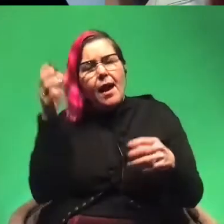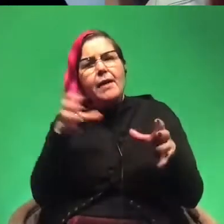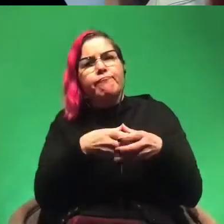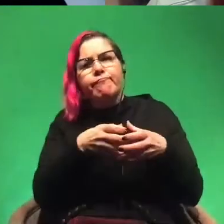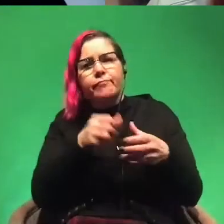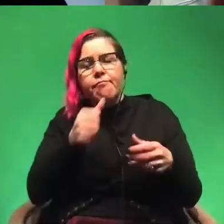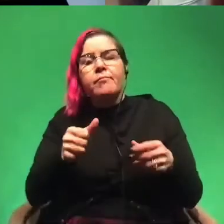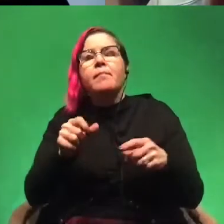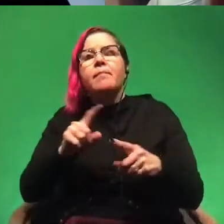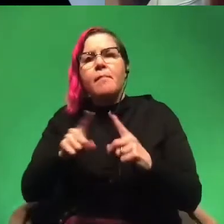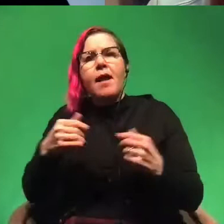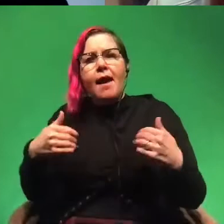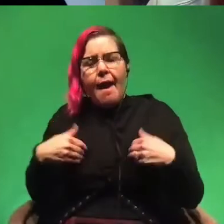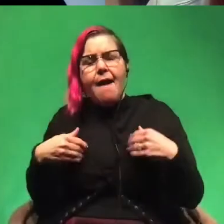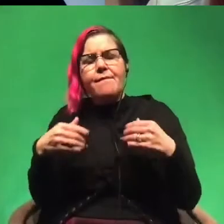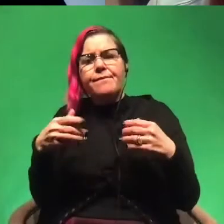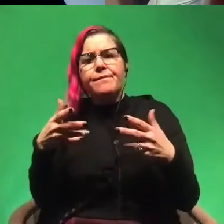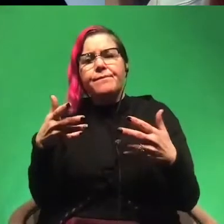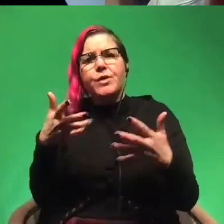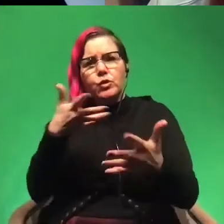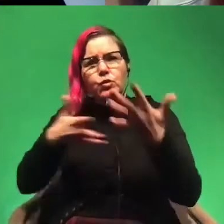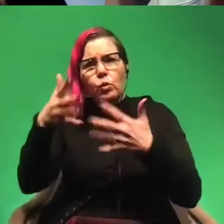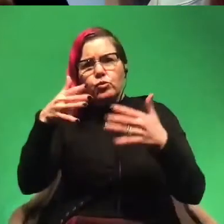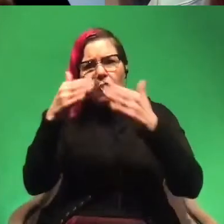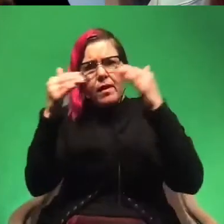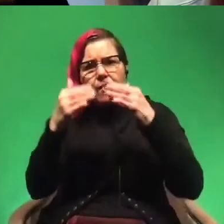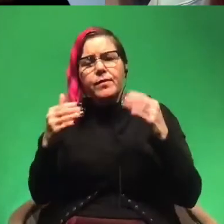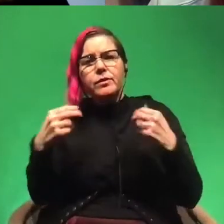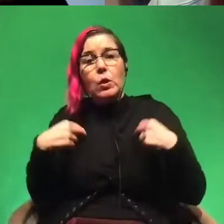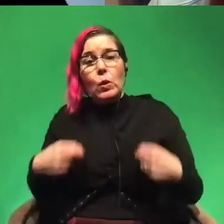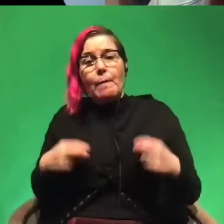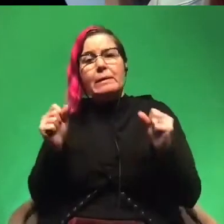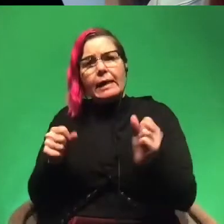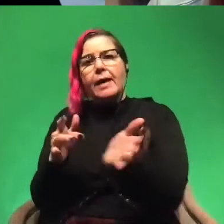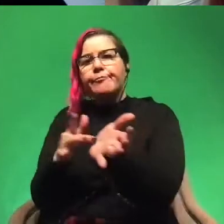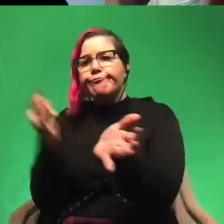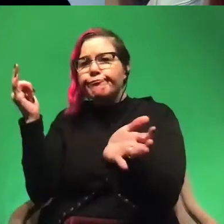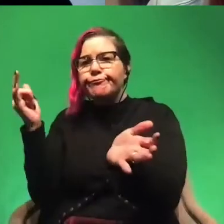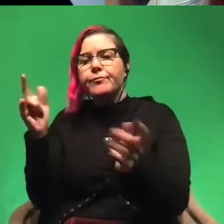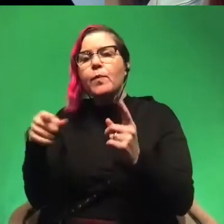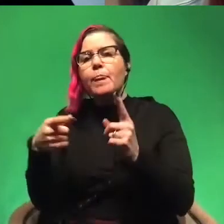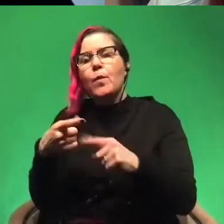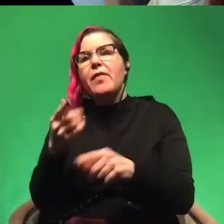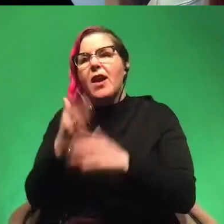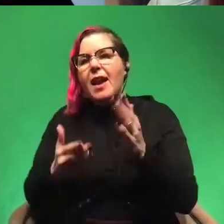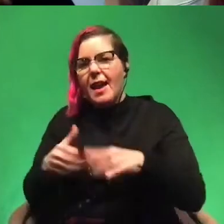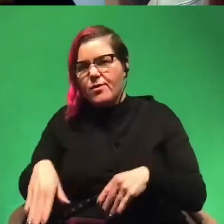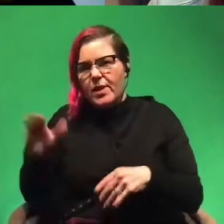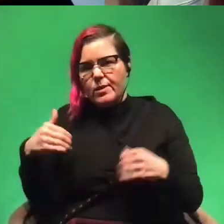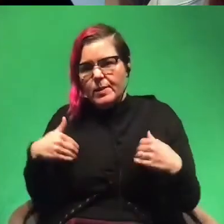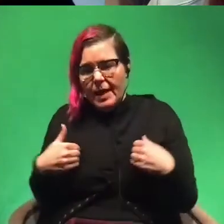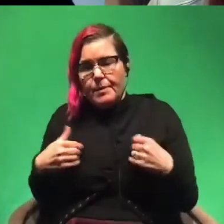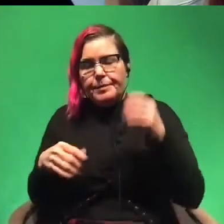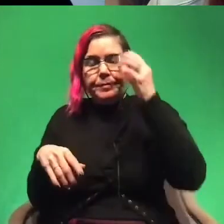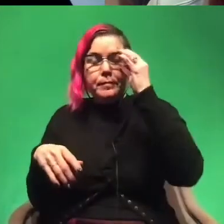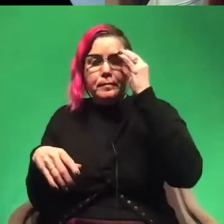have a level of sociality that humans effectively can exploit when they're hand-rearing these animals. But what you're seeing